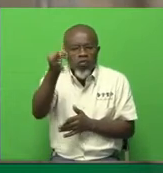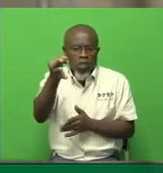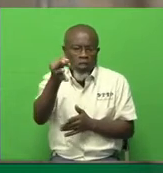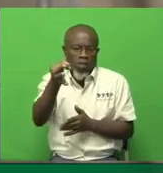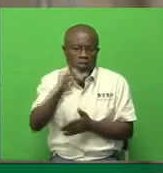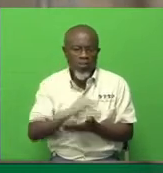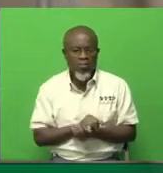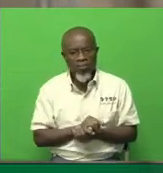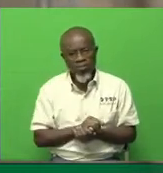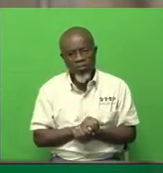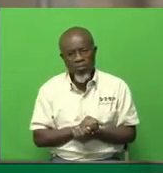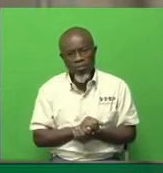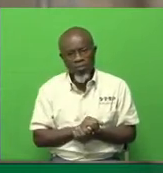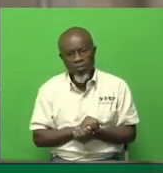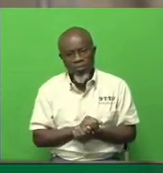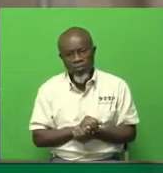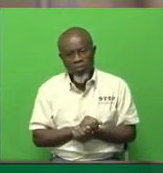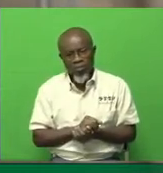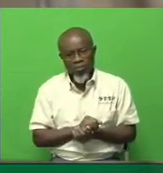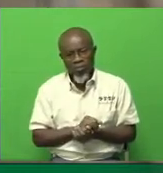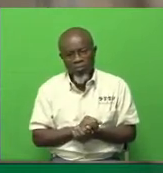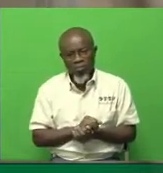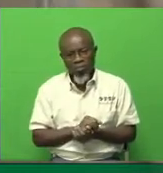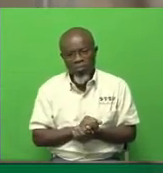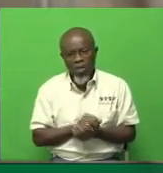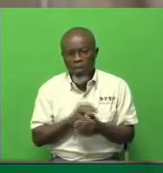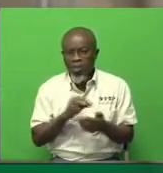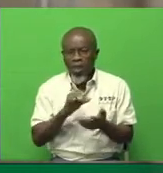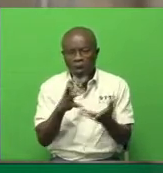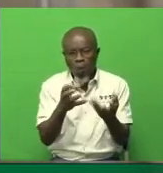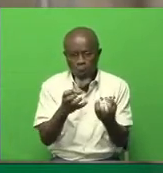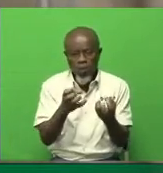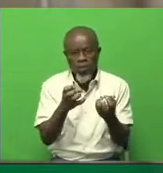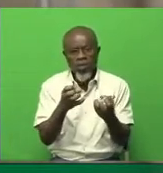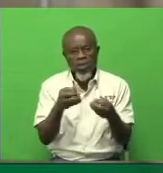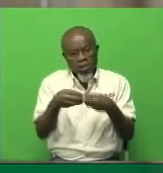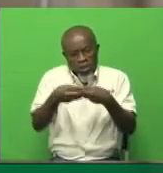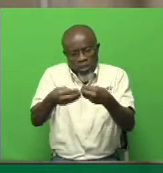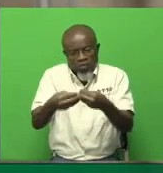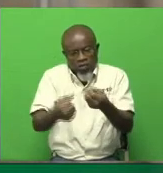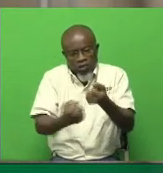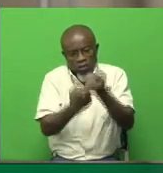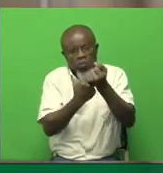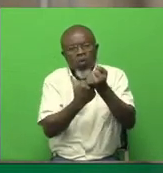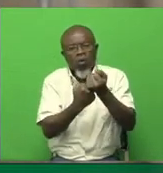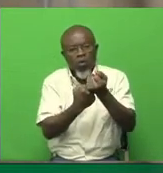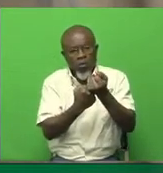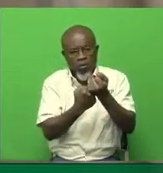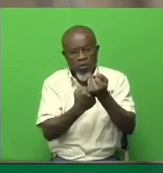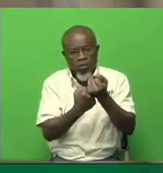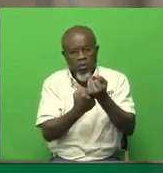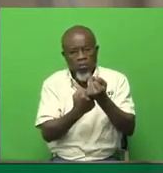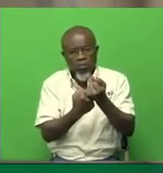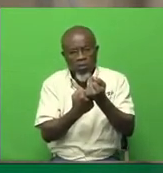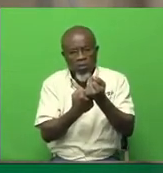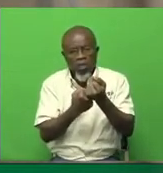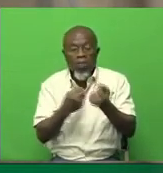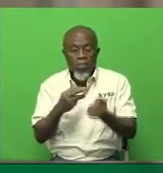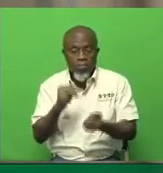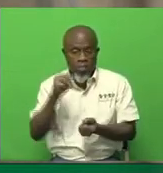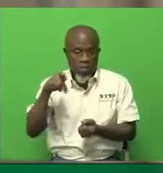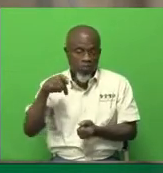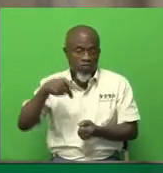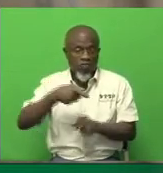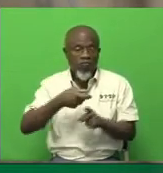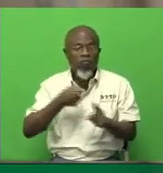Mr Deputy speaker I would like to add my support to several things in member for separia said today